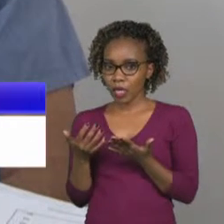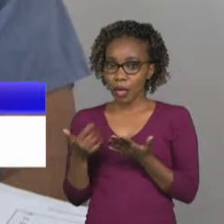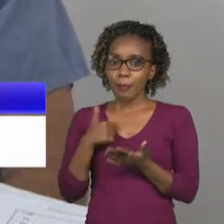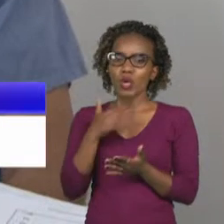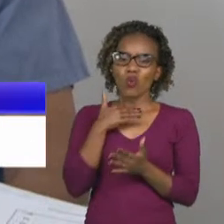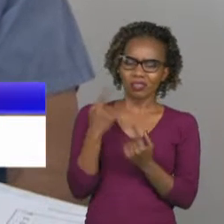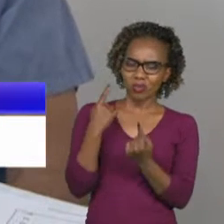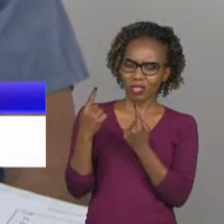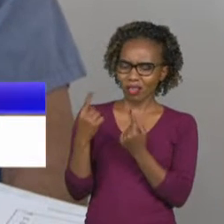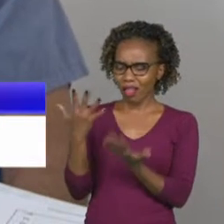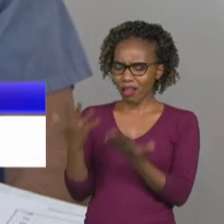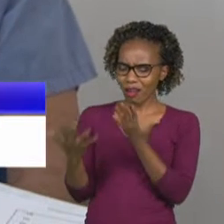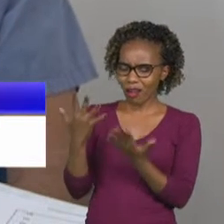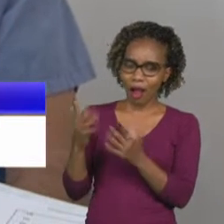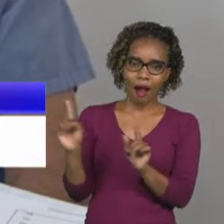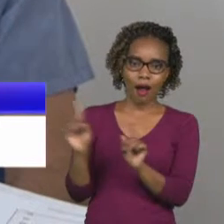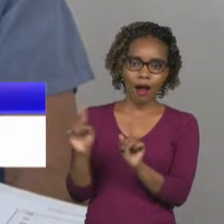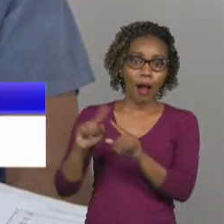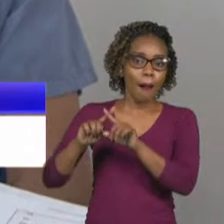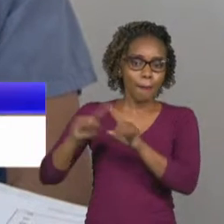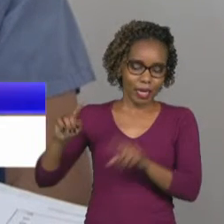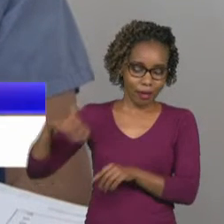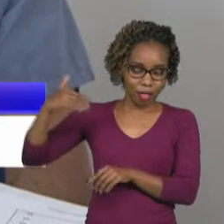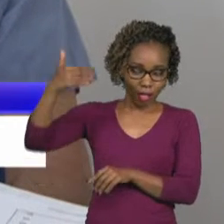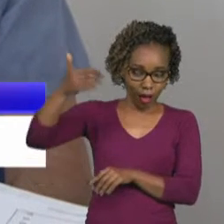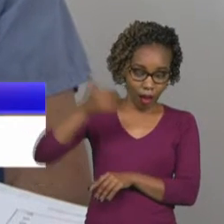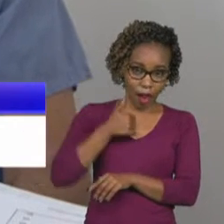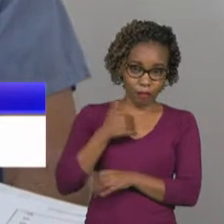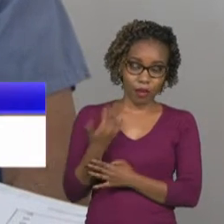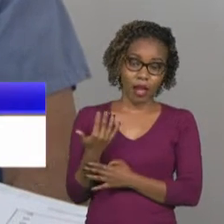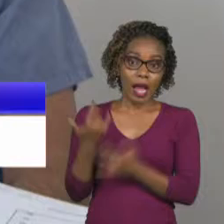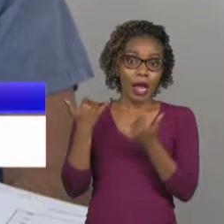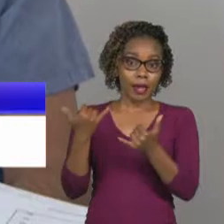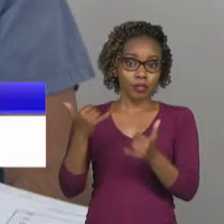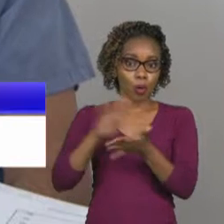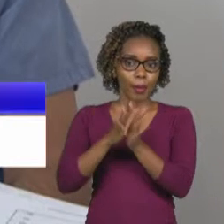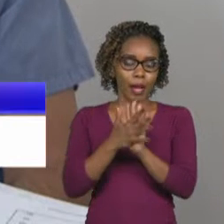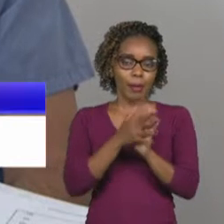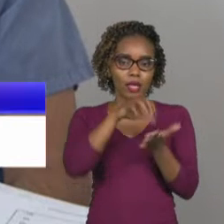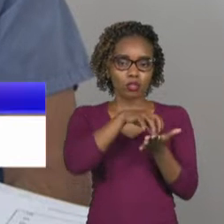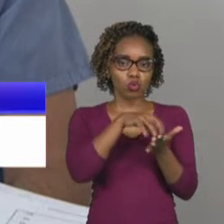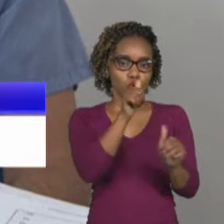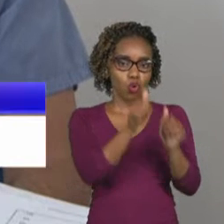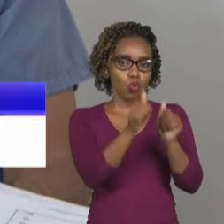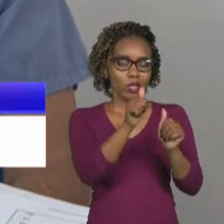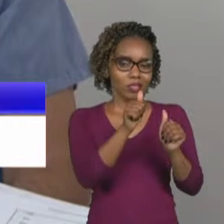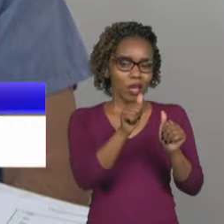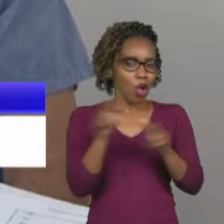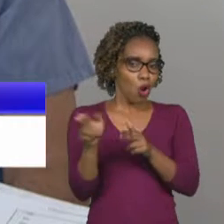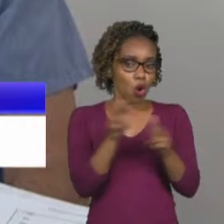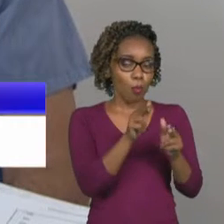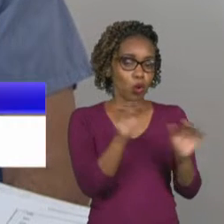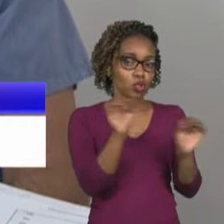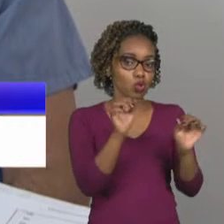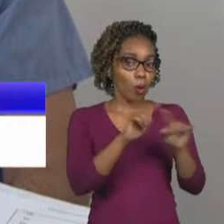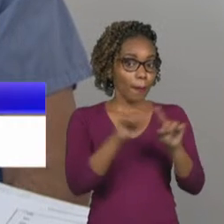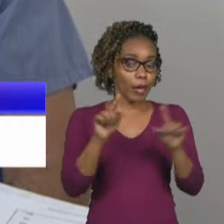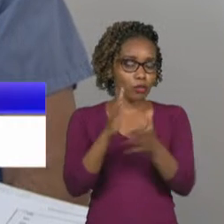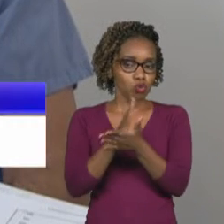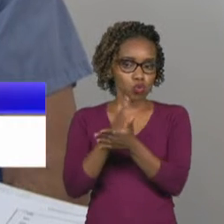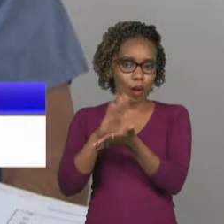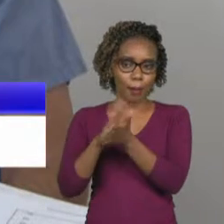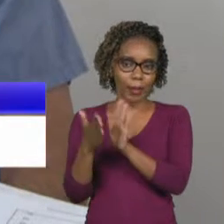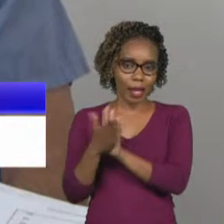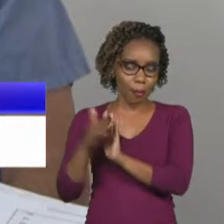want to say rare, but it was infrequent. Now it's really becoming a situation we'll never get used to, but it's becoming